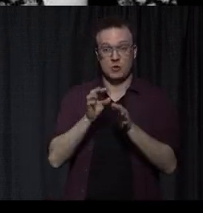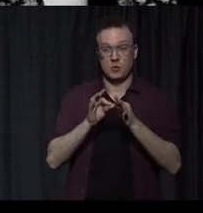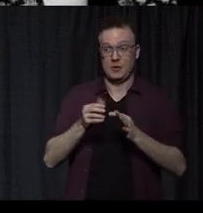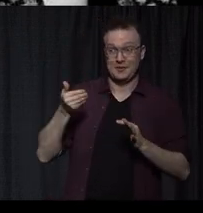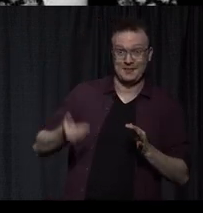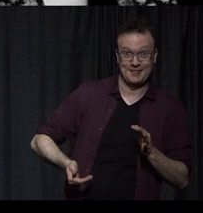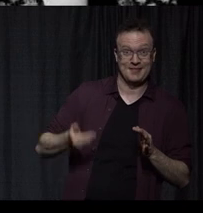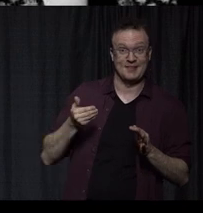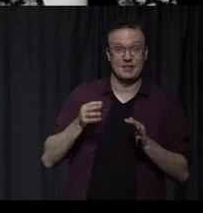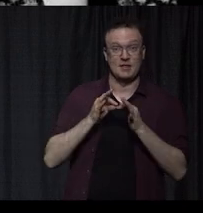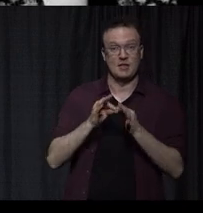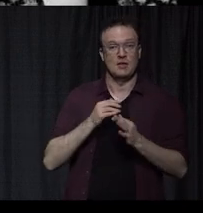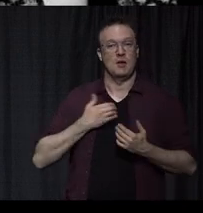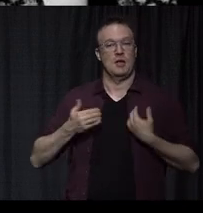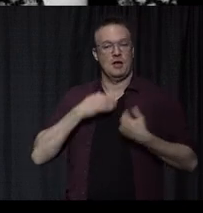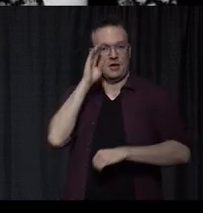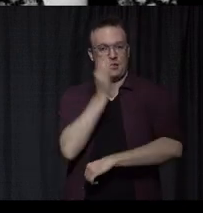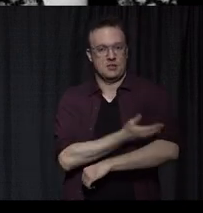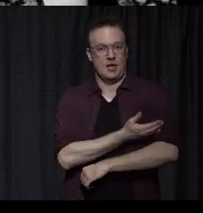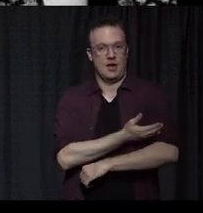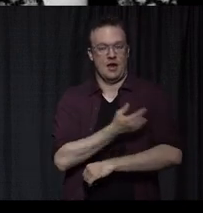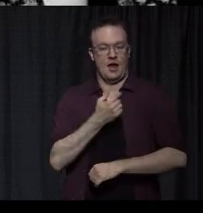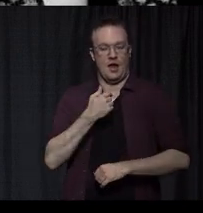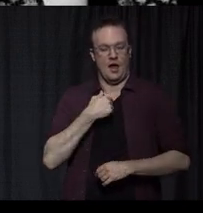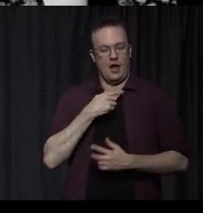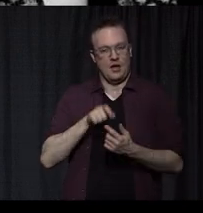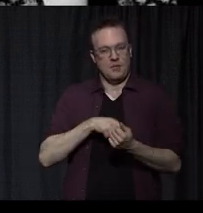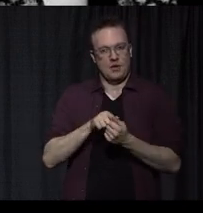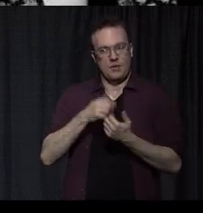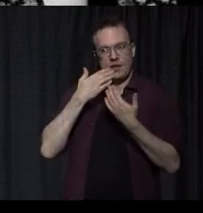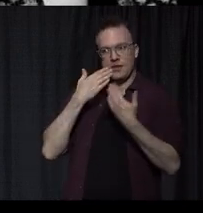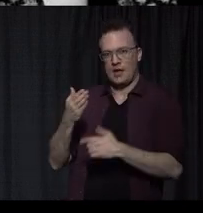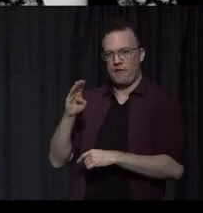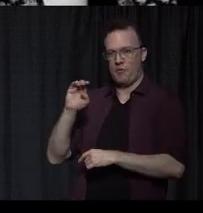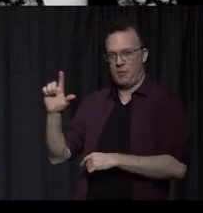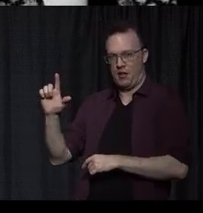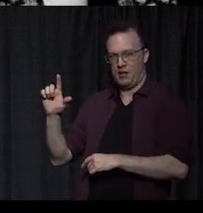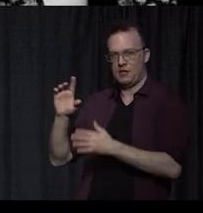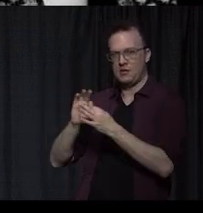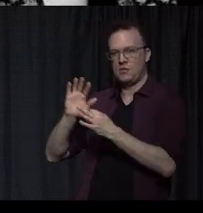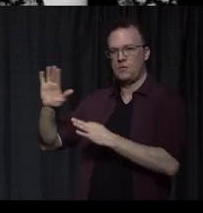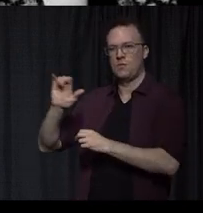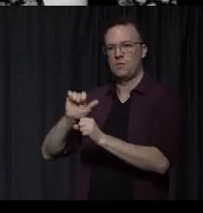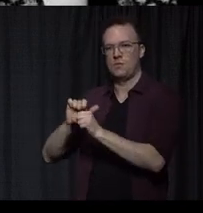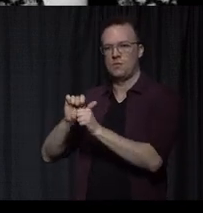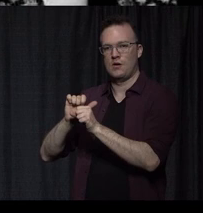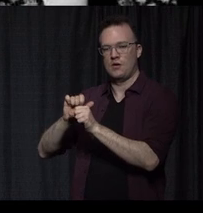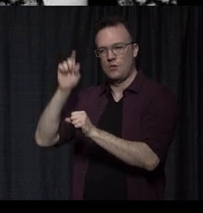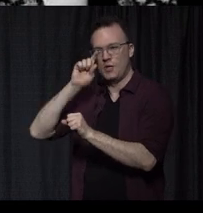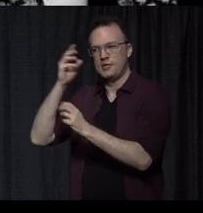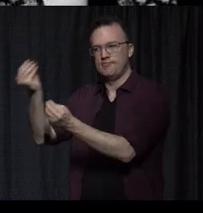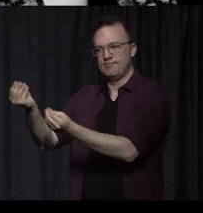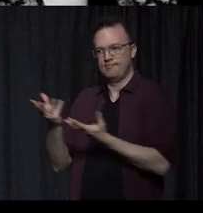me and my young son, I am particularly thankful to her for the wisdom that she